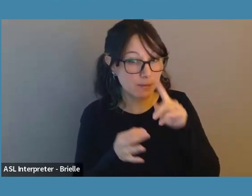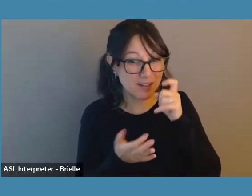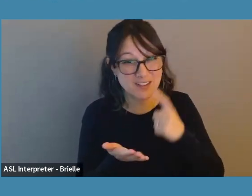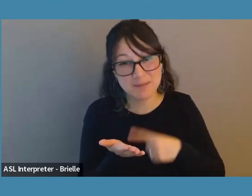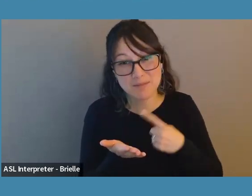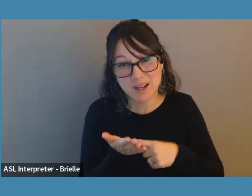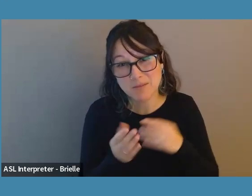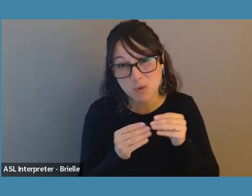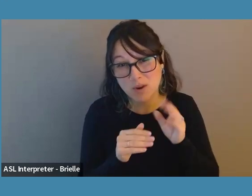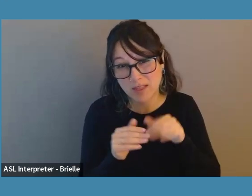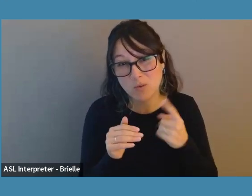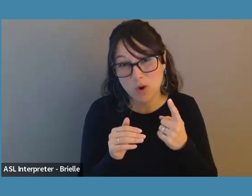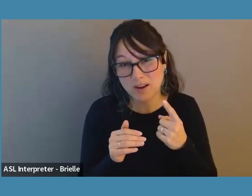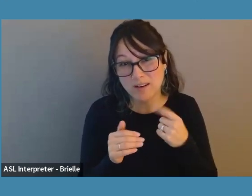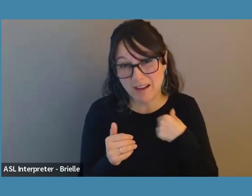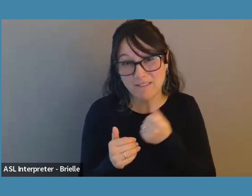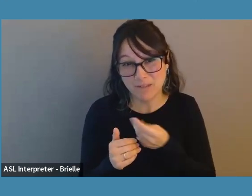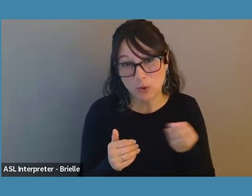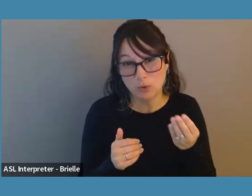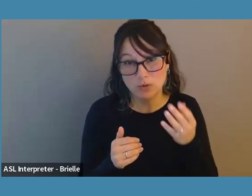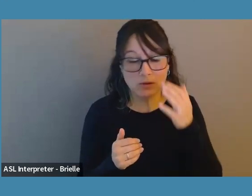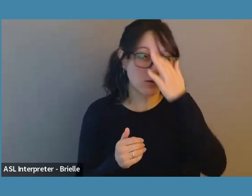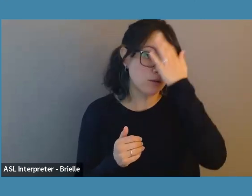than one scheduled.